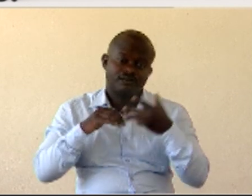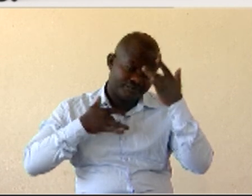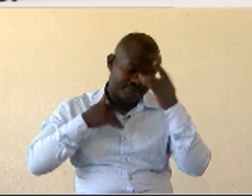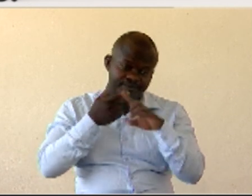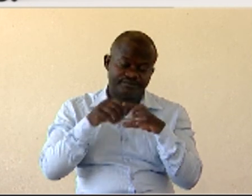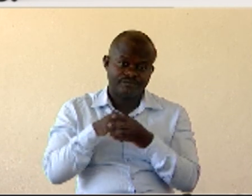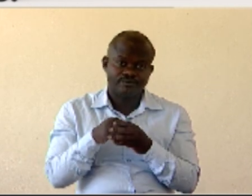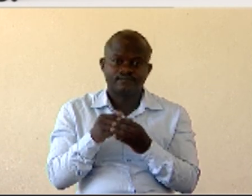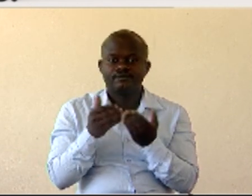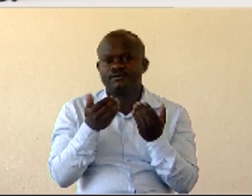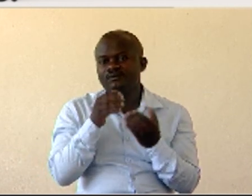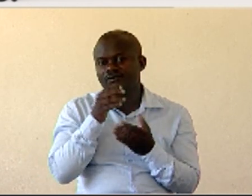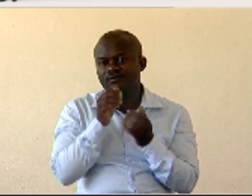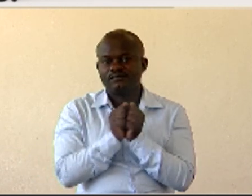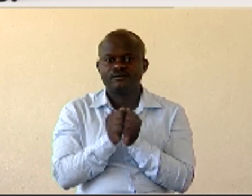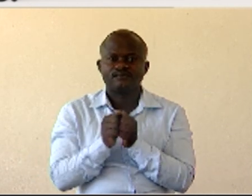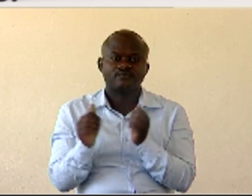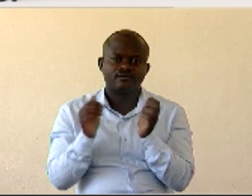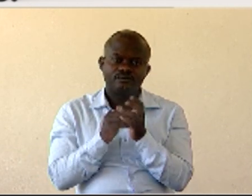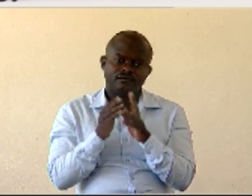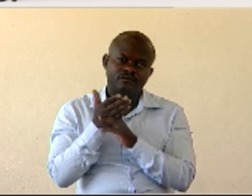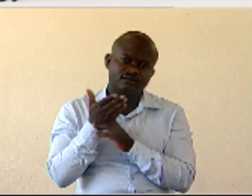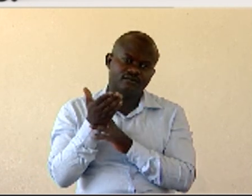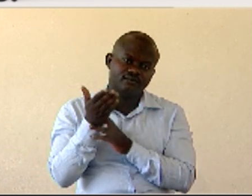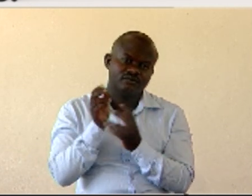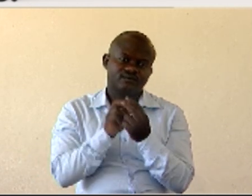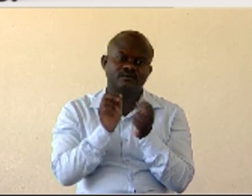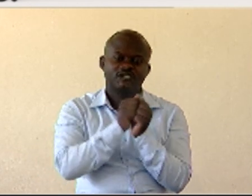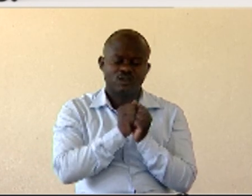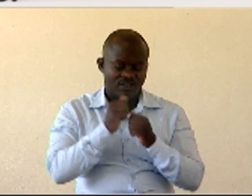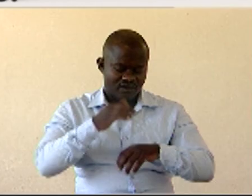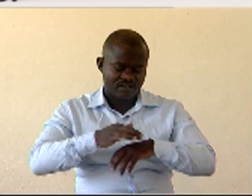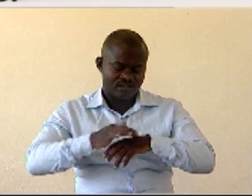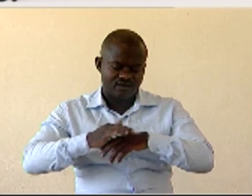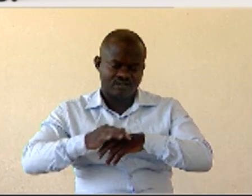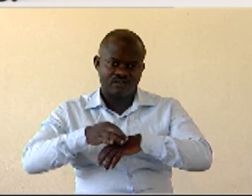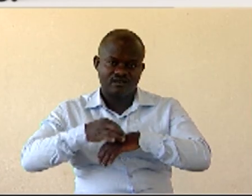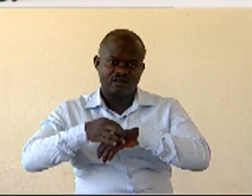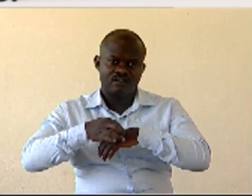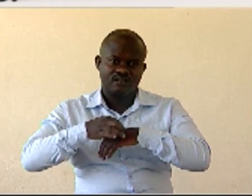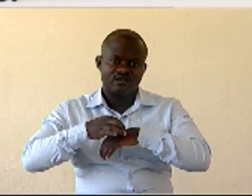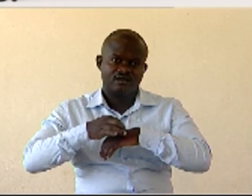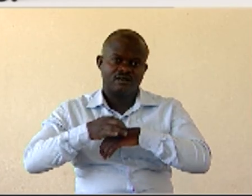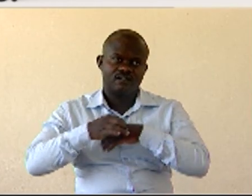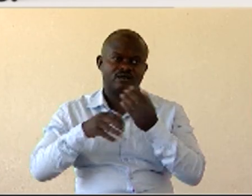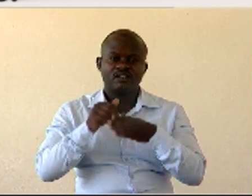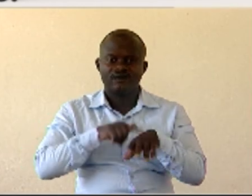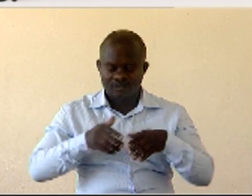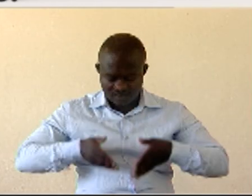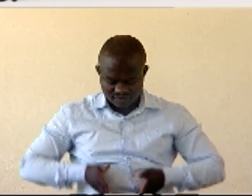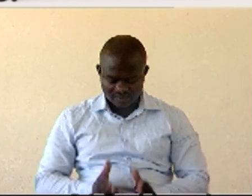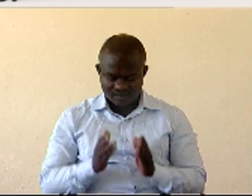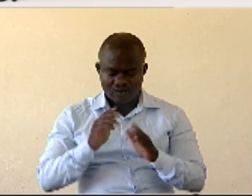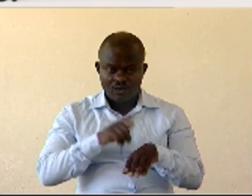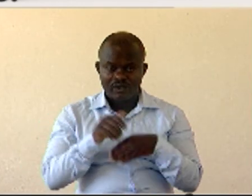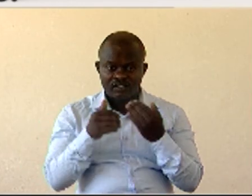germs. They can also pass through a contact with the skin or mucous membrane directly during delivery. When a